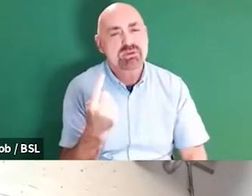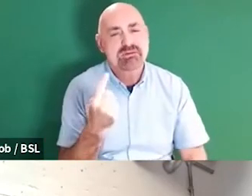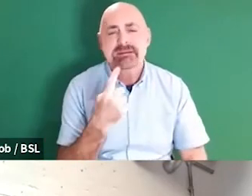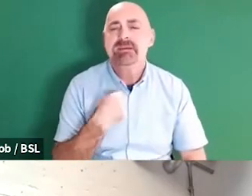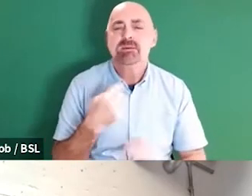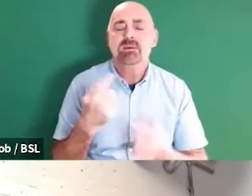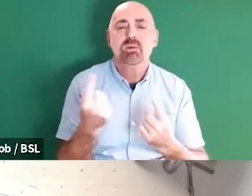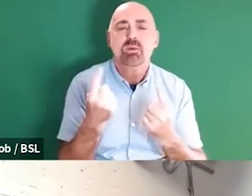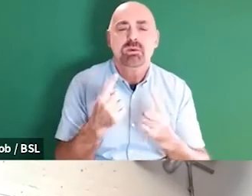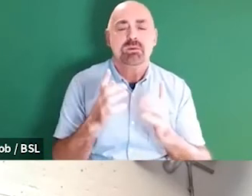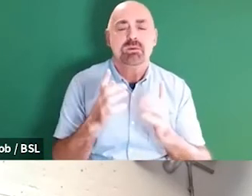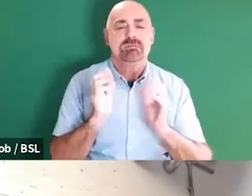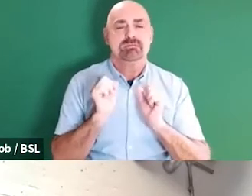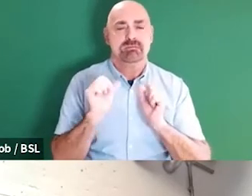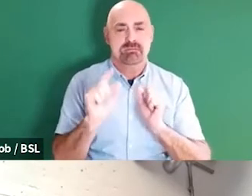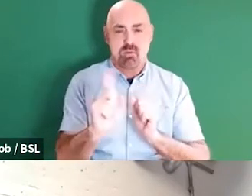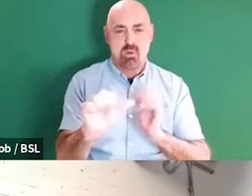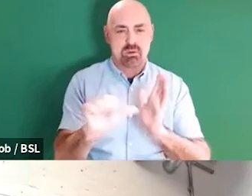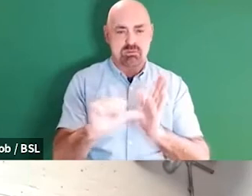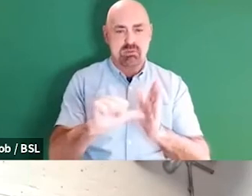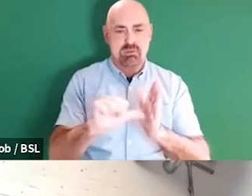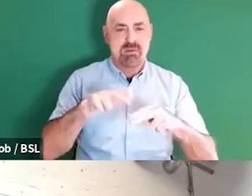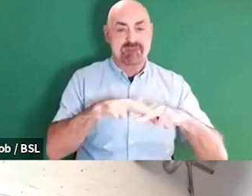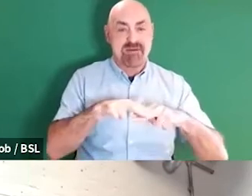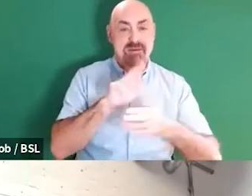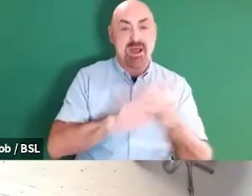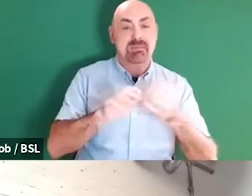us what problems do you think Family Hubs can solve?